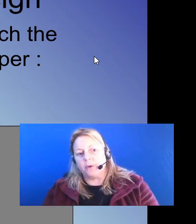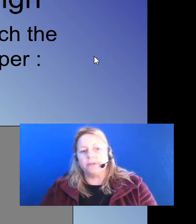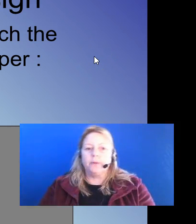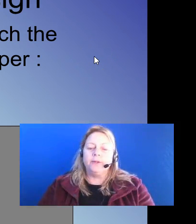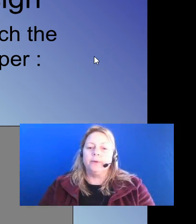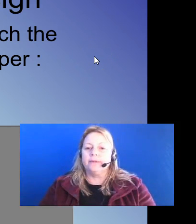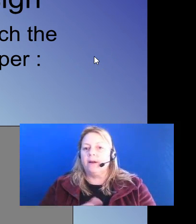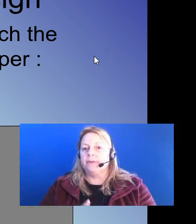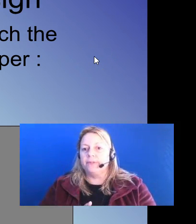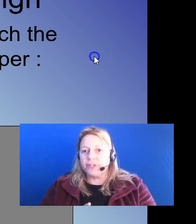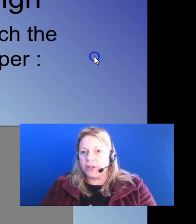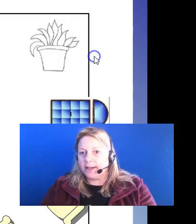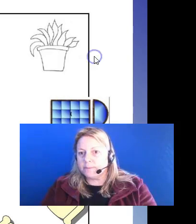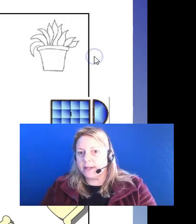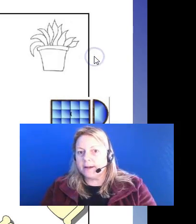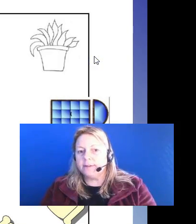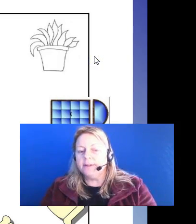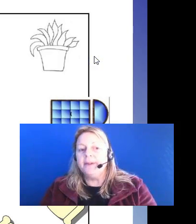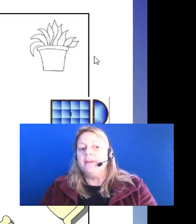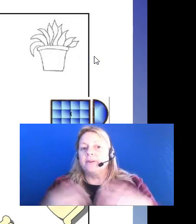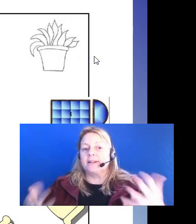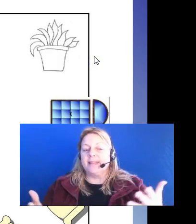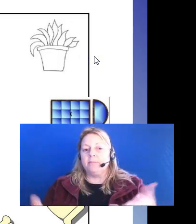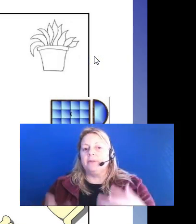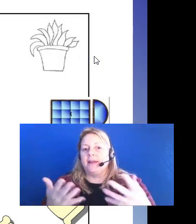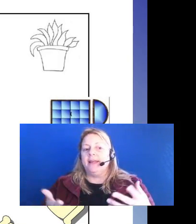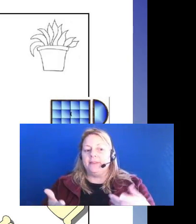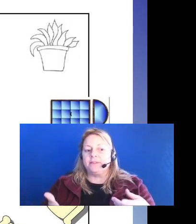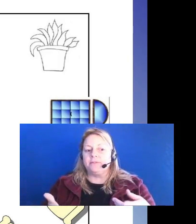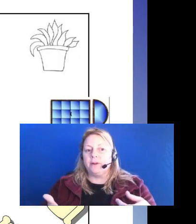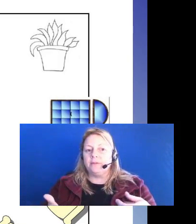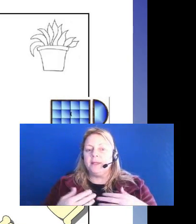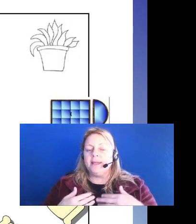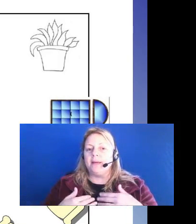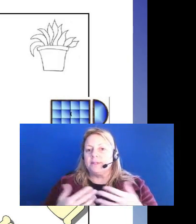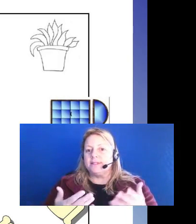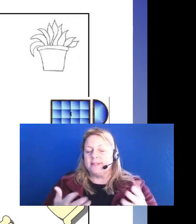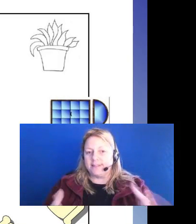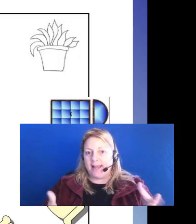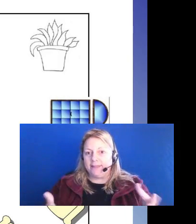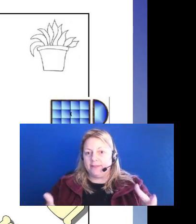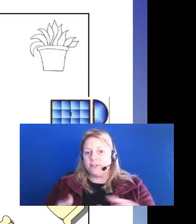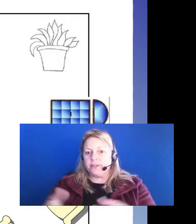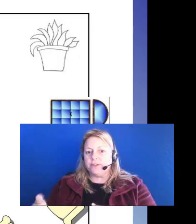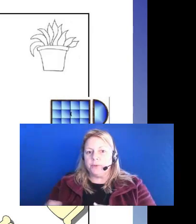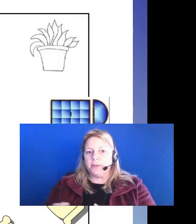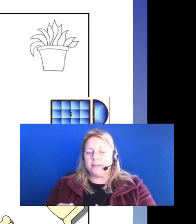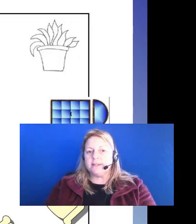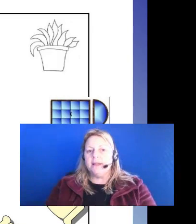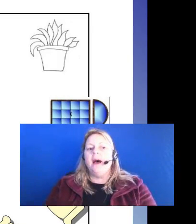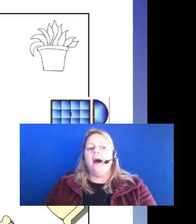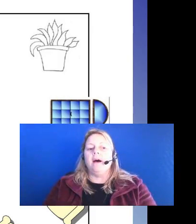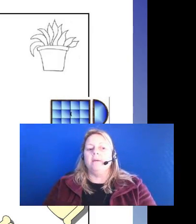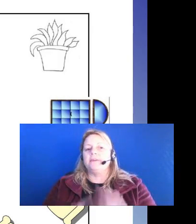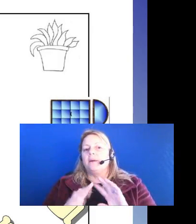where the doors, windows, and other furniture items are. For example, if I had this in front of me, I would sign this to the